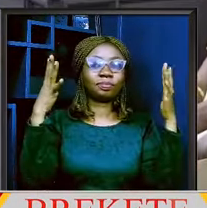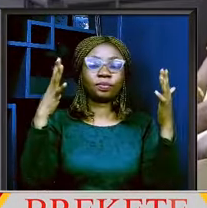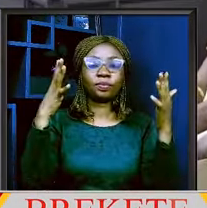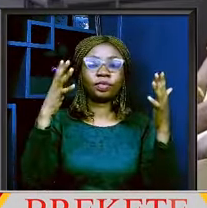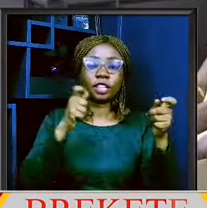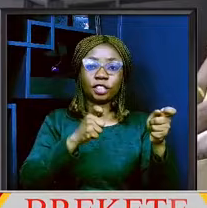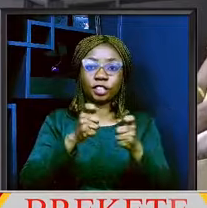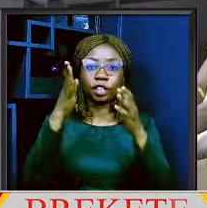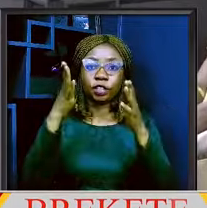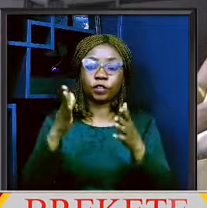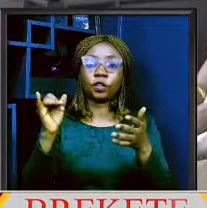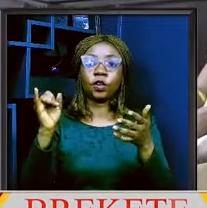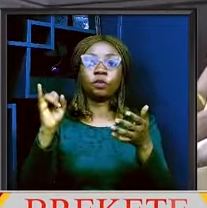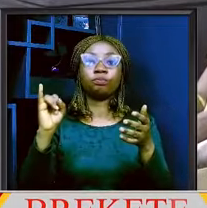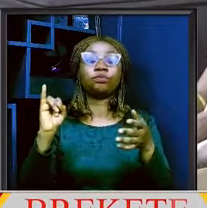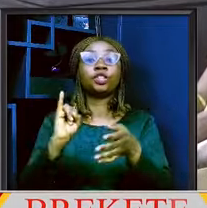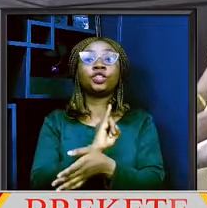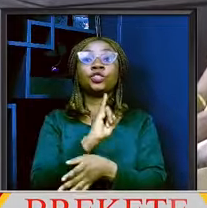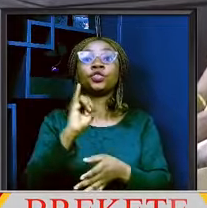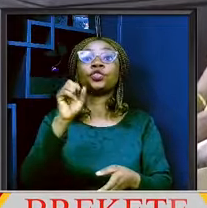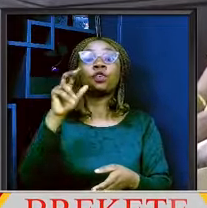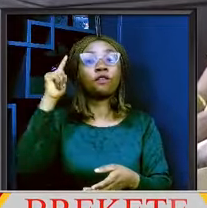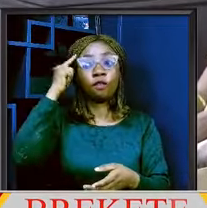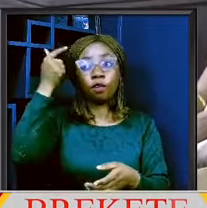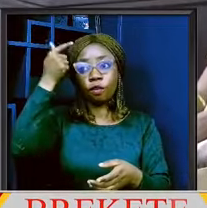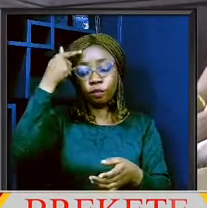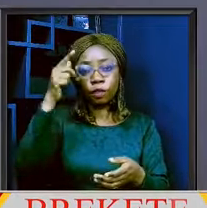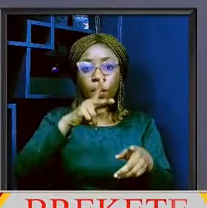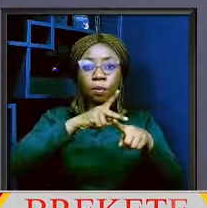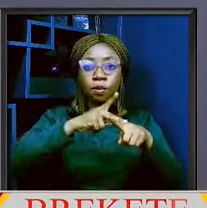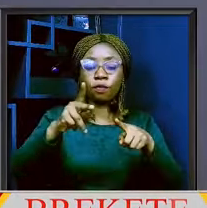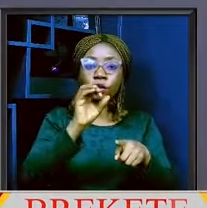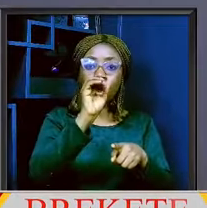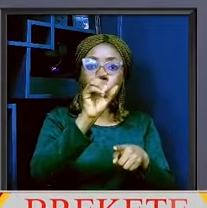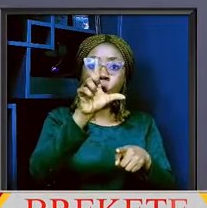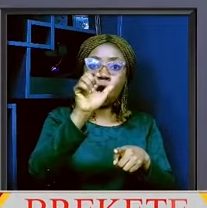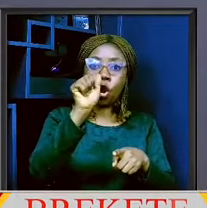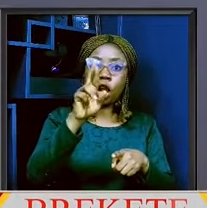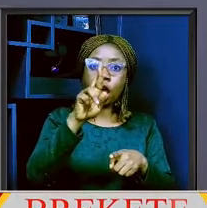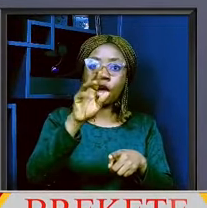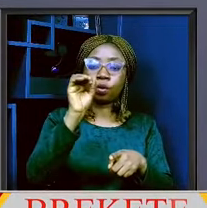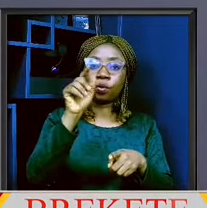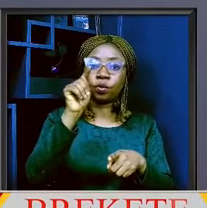The Director, Institute of Governance, Professor Olarotimi Ajayi.